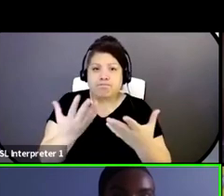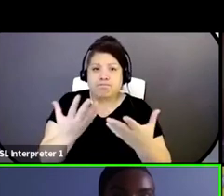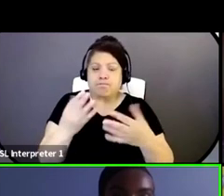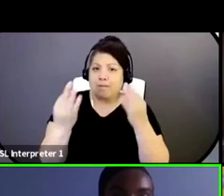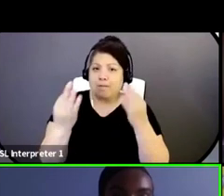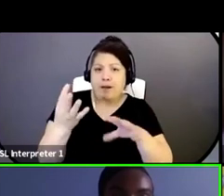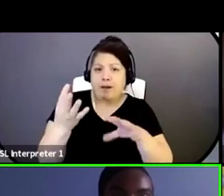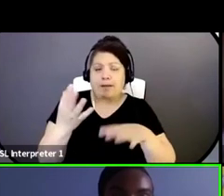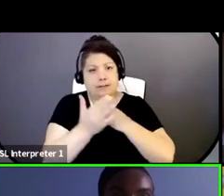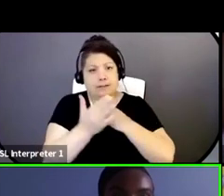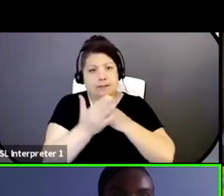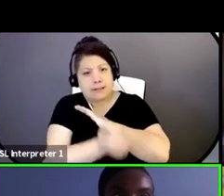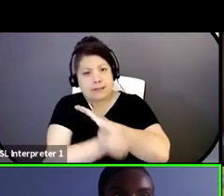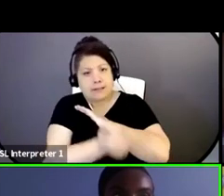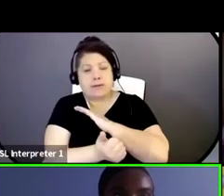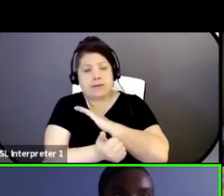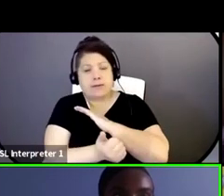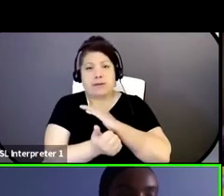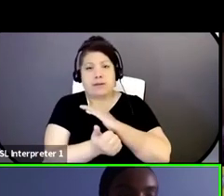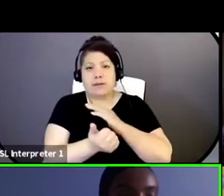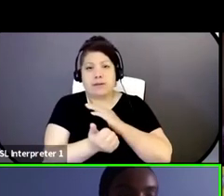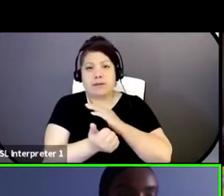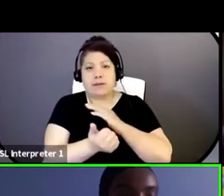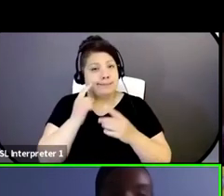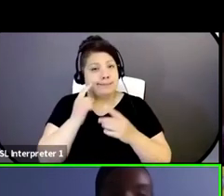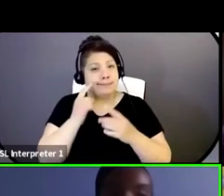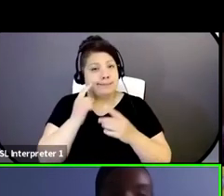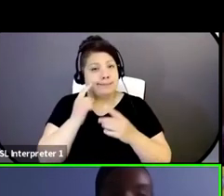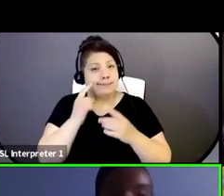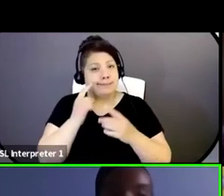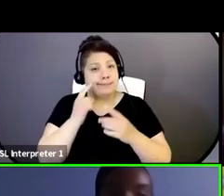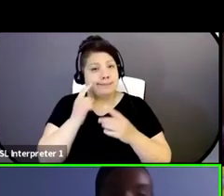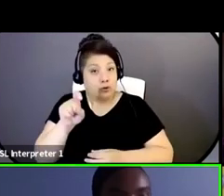skills, like you mentioned,